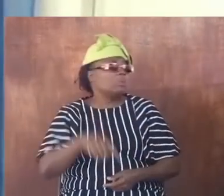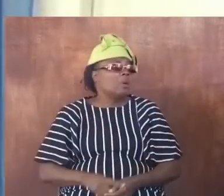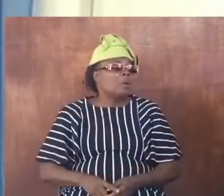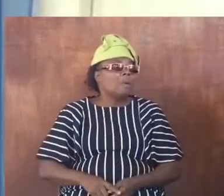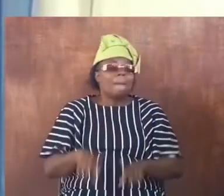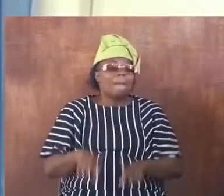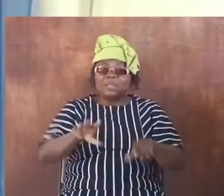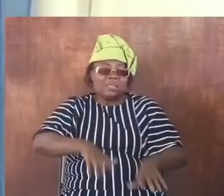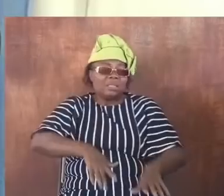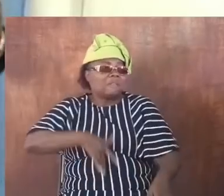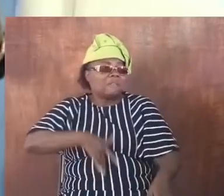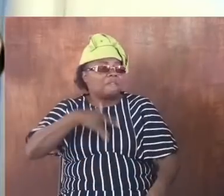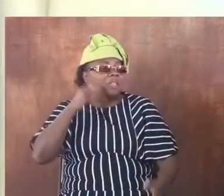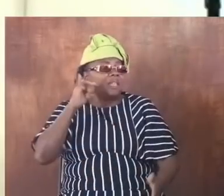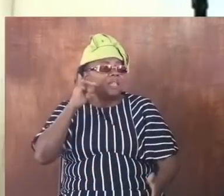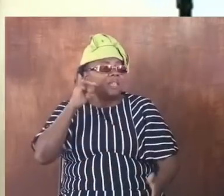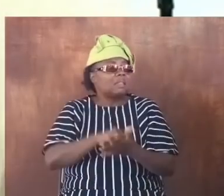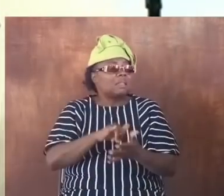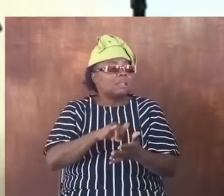a feeling that